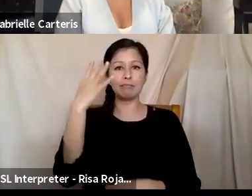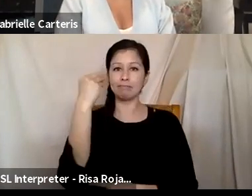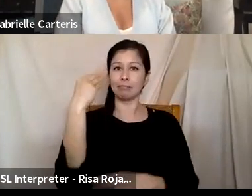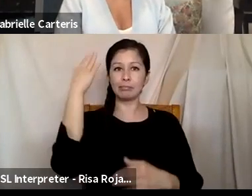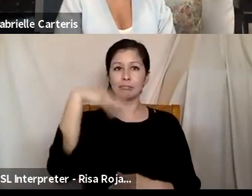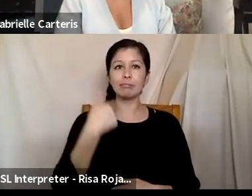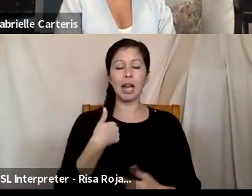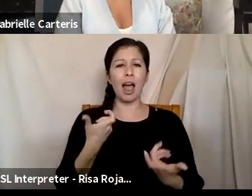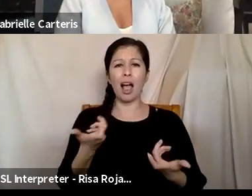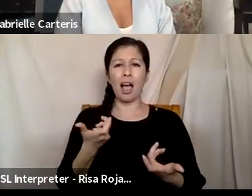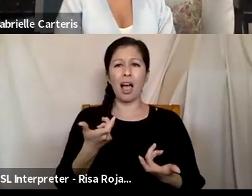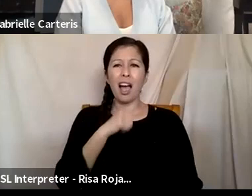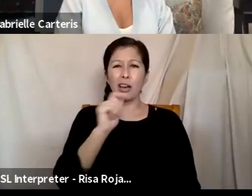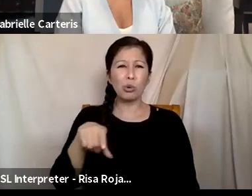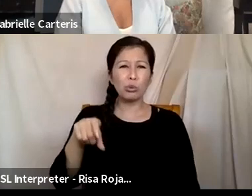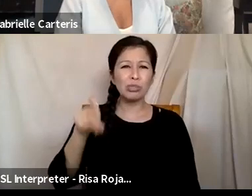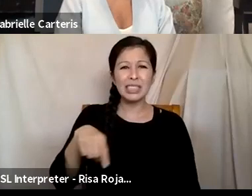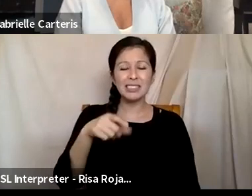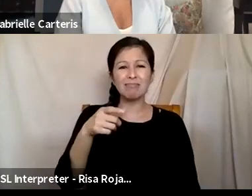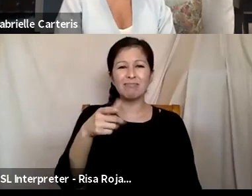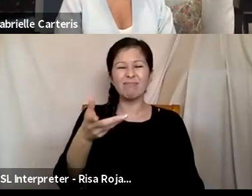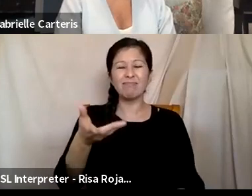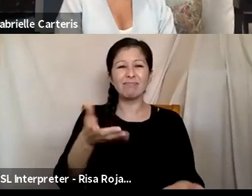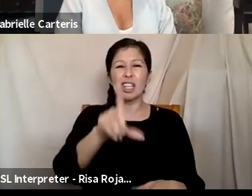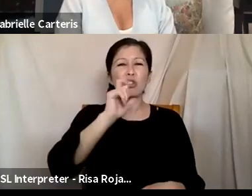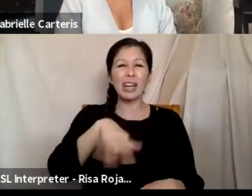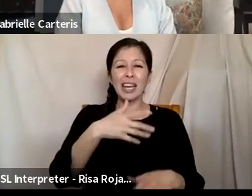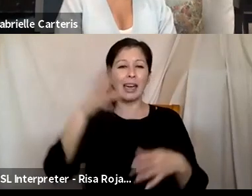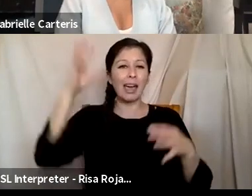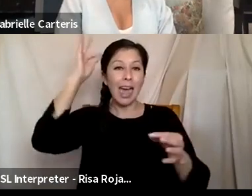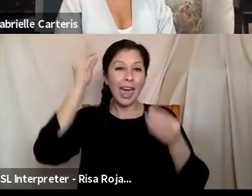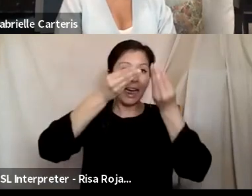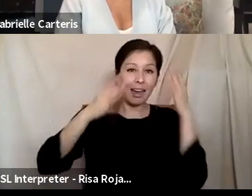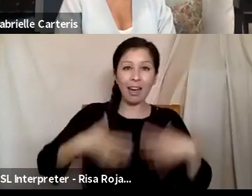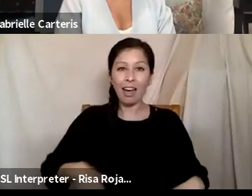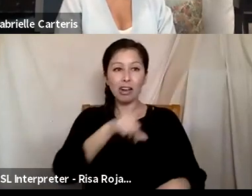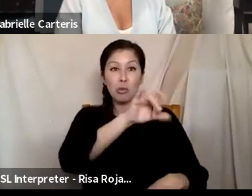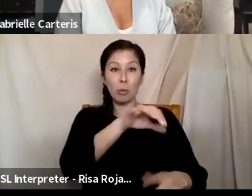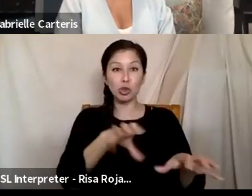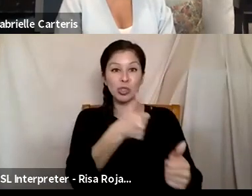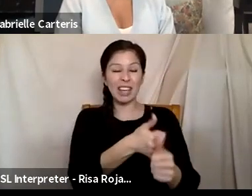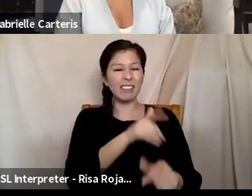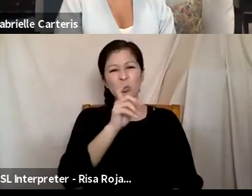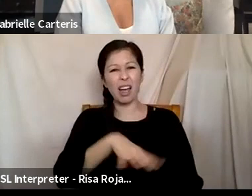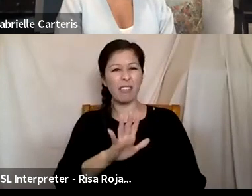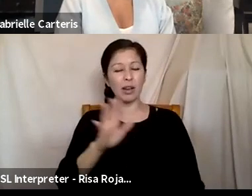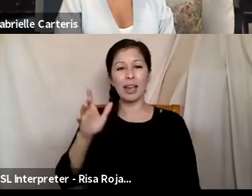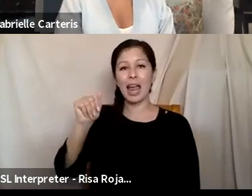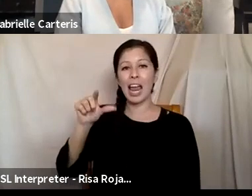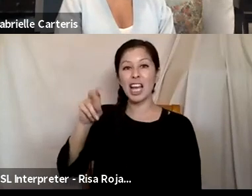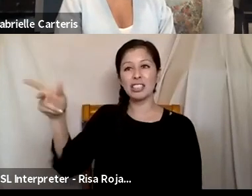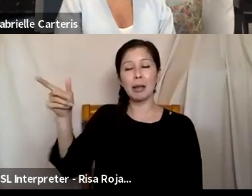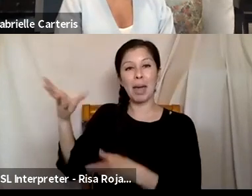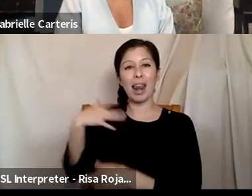I don't necessarily think you need all of that. I think that that's something that perhaps agents and managers like